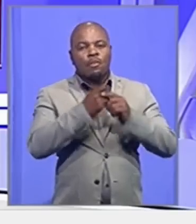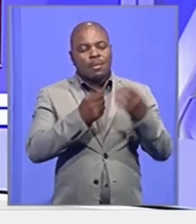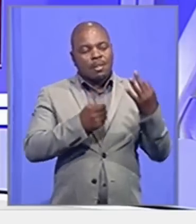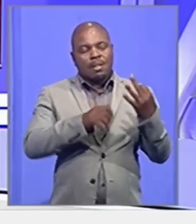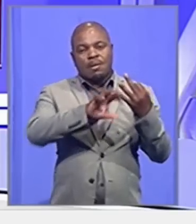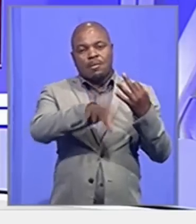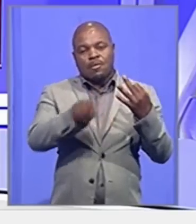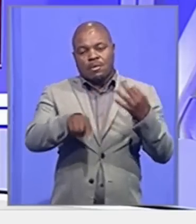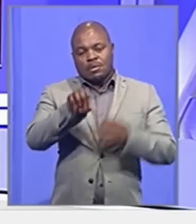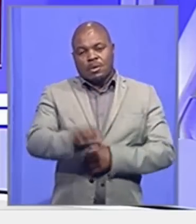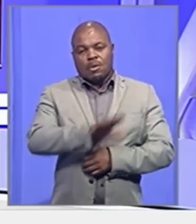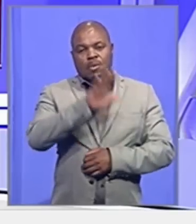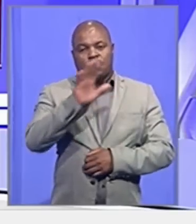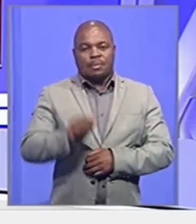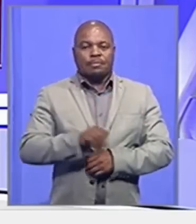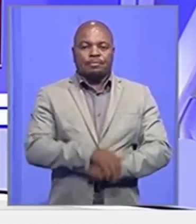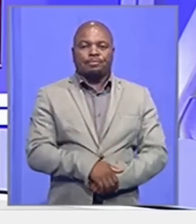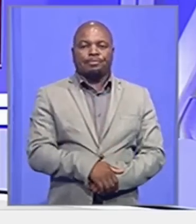le 6 tsa naga.